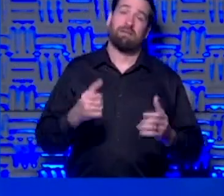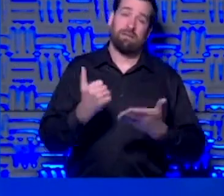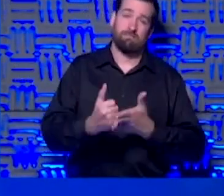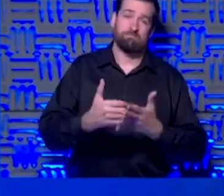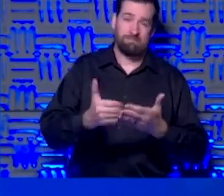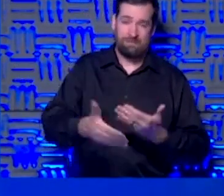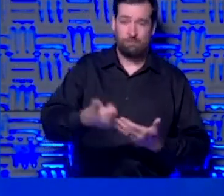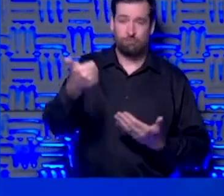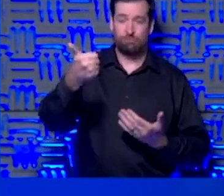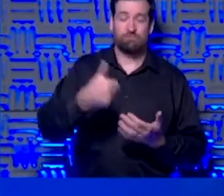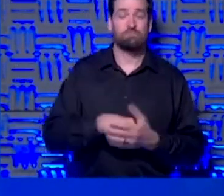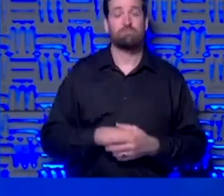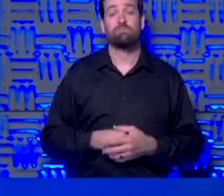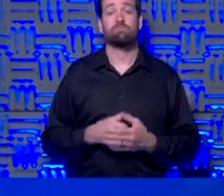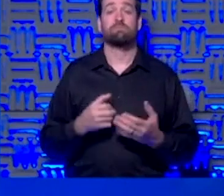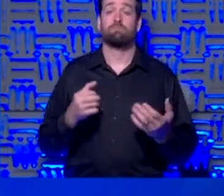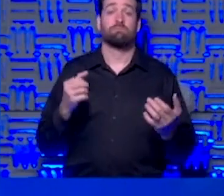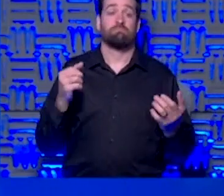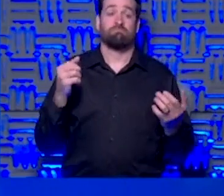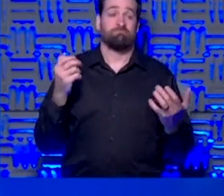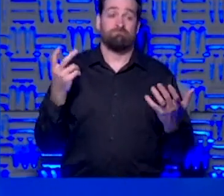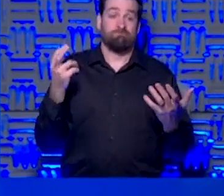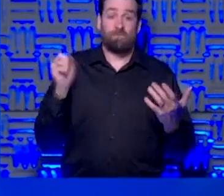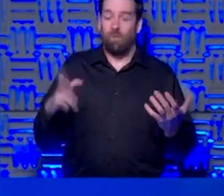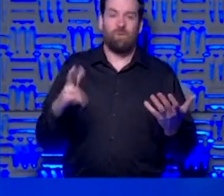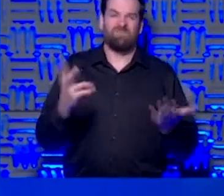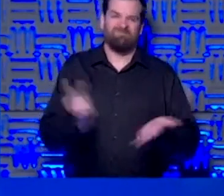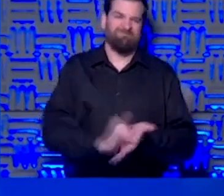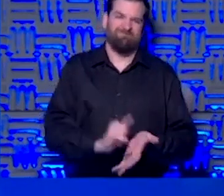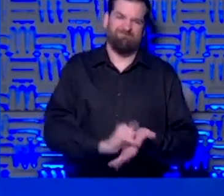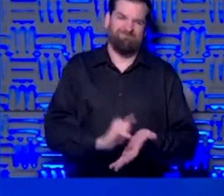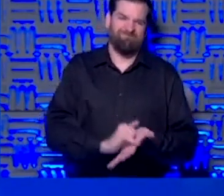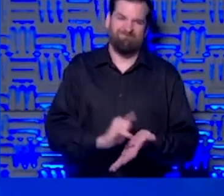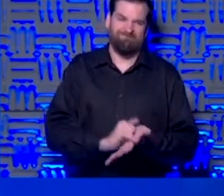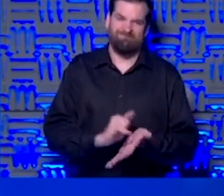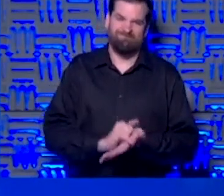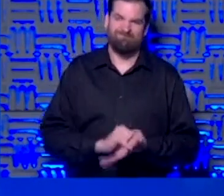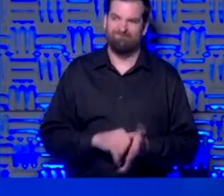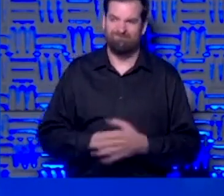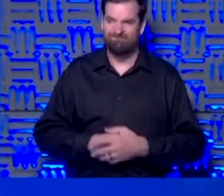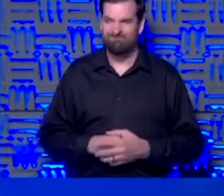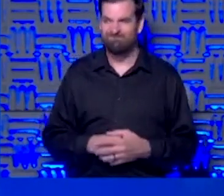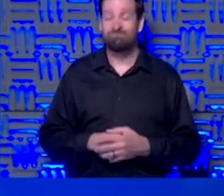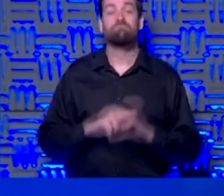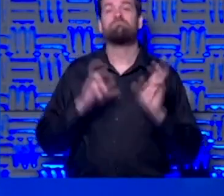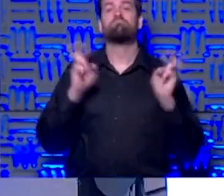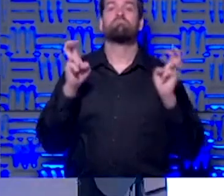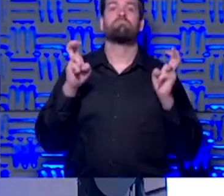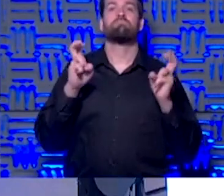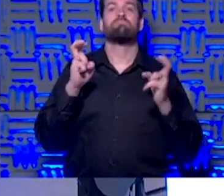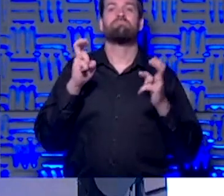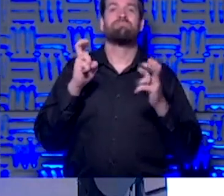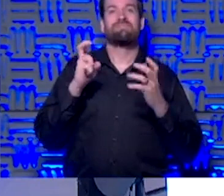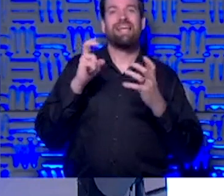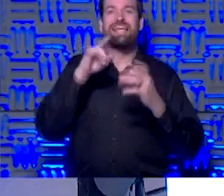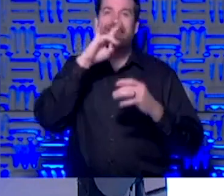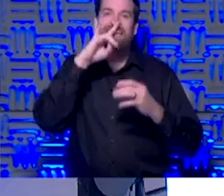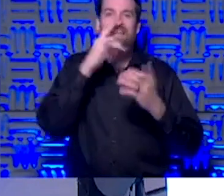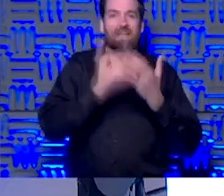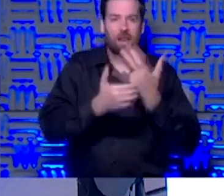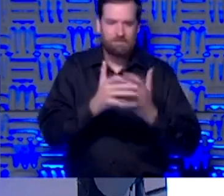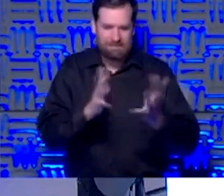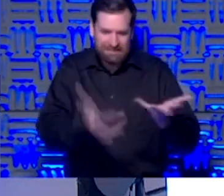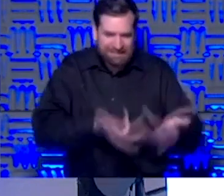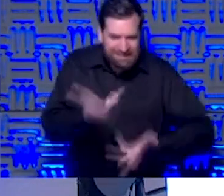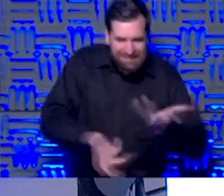difference. And otherwise, you're going to be asking the impossible. Yeah. So Just I think that's with quote unquote, with kid gloves on. Just keep encouraging them,